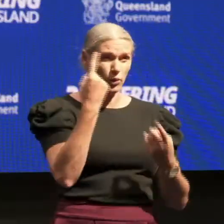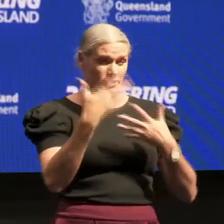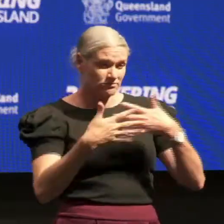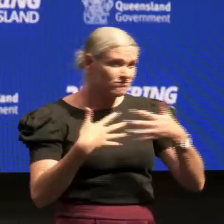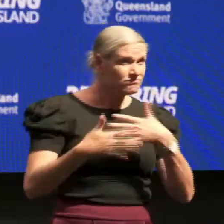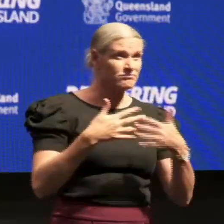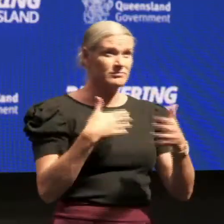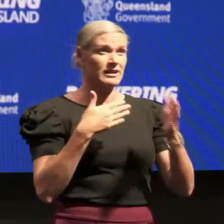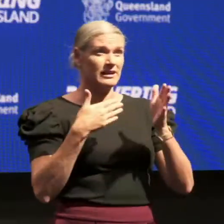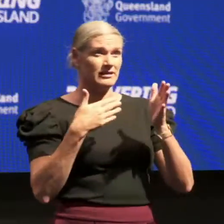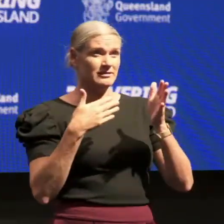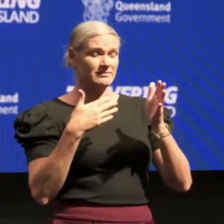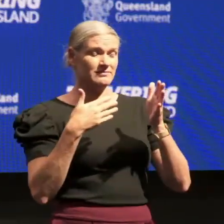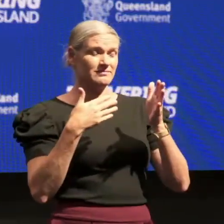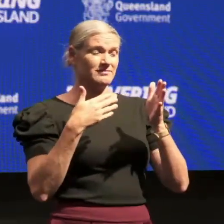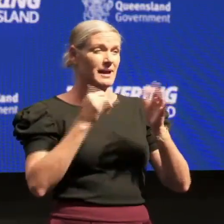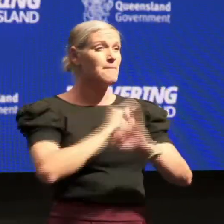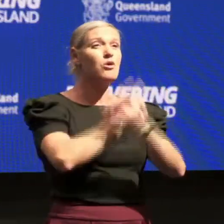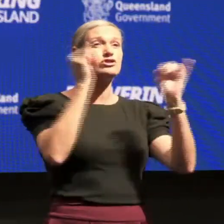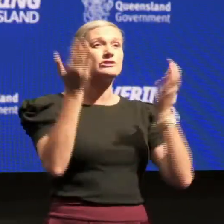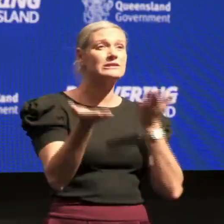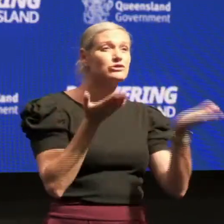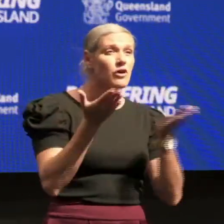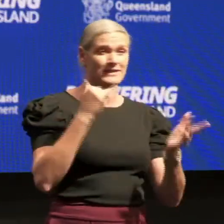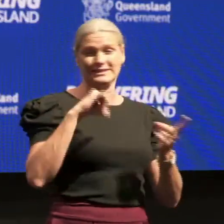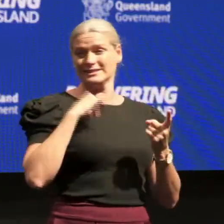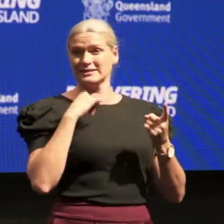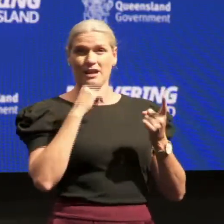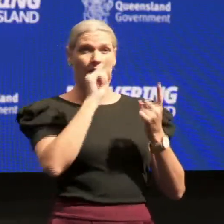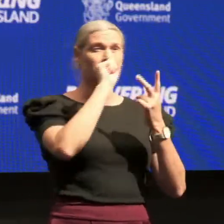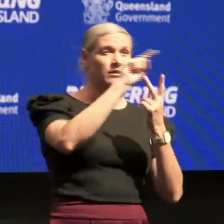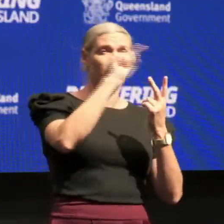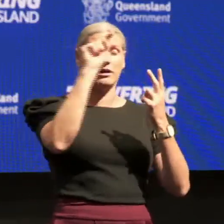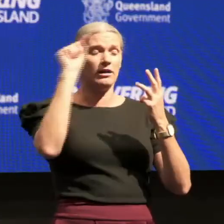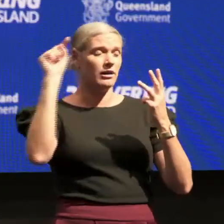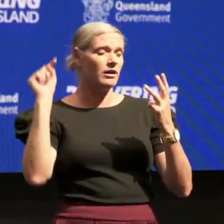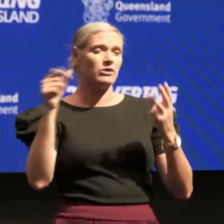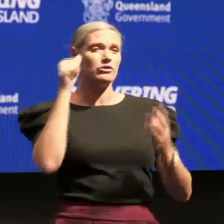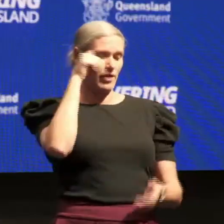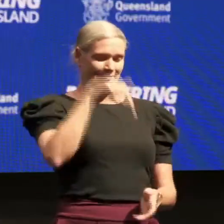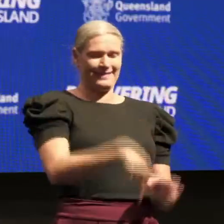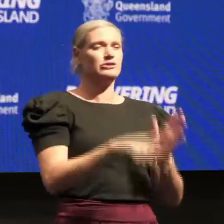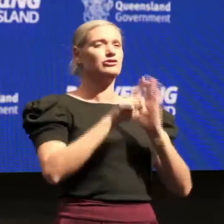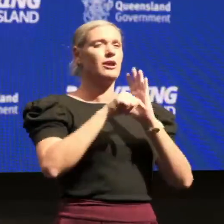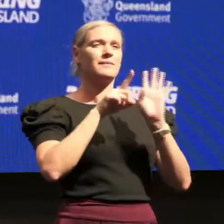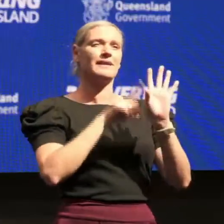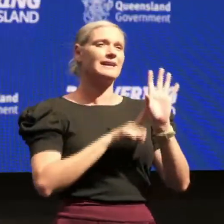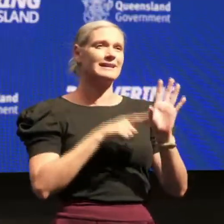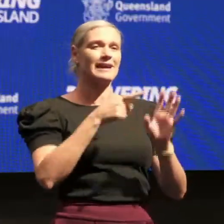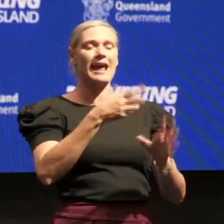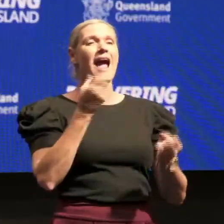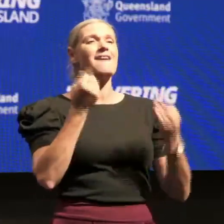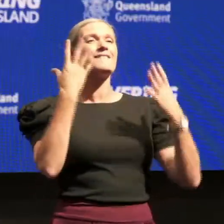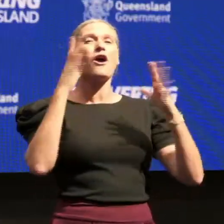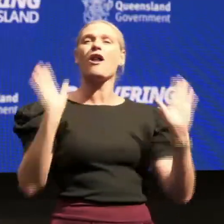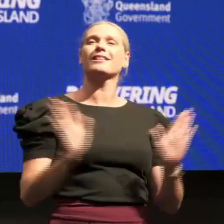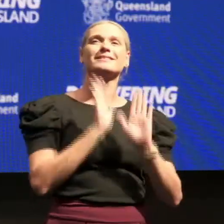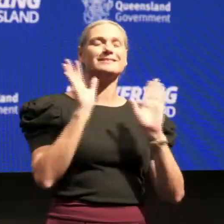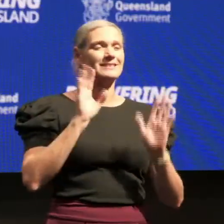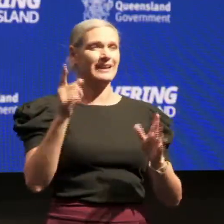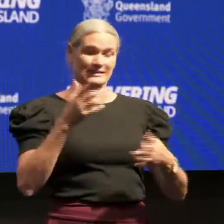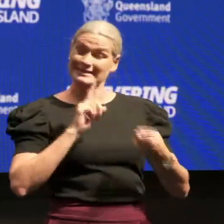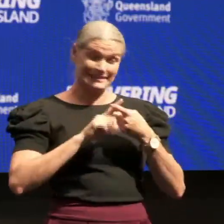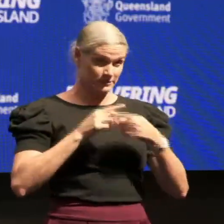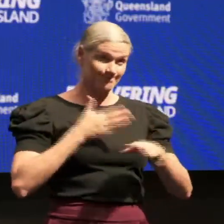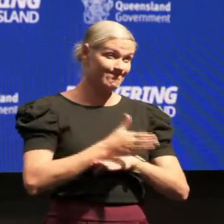get ready, the emergency services staff who, at a time of year when many people get the opportunity to have a spell, they're there